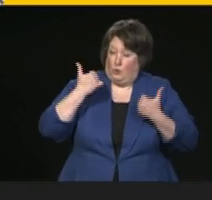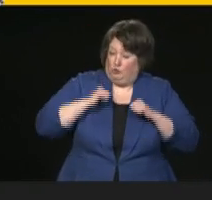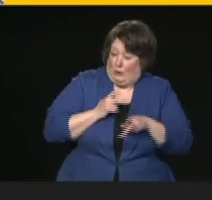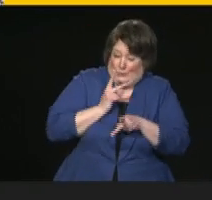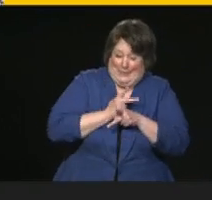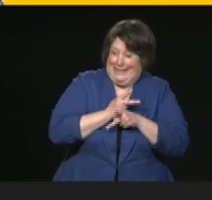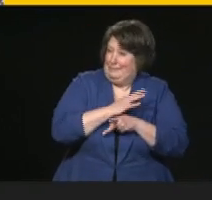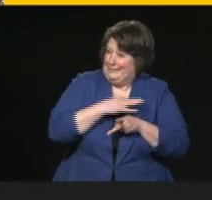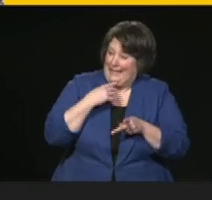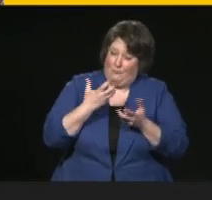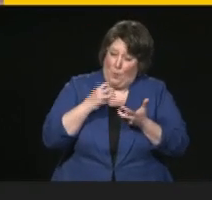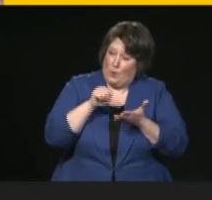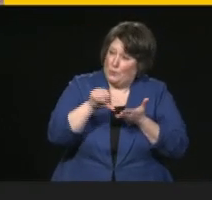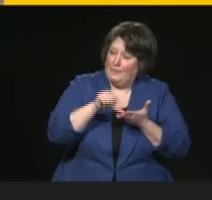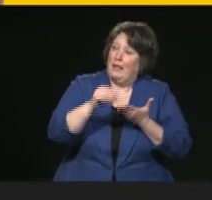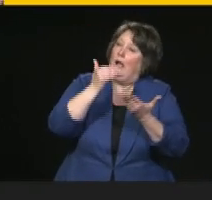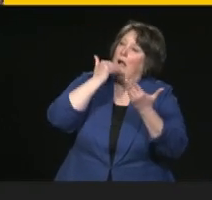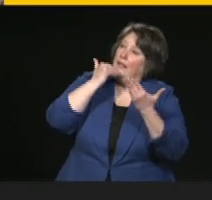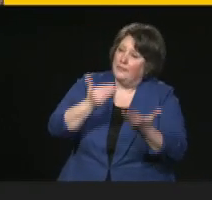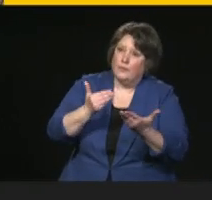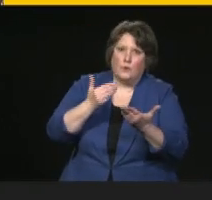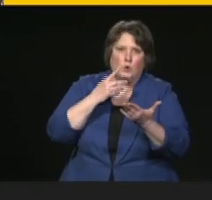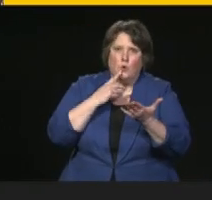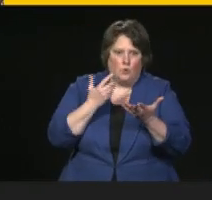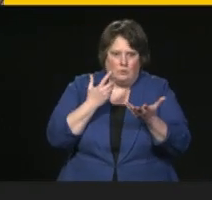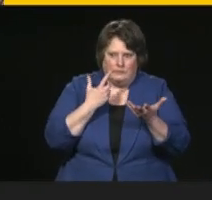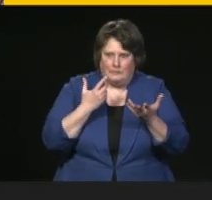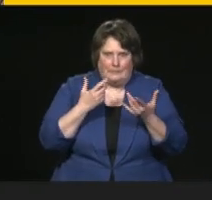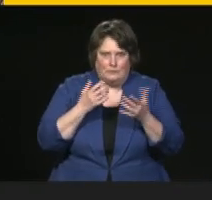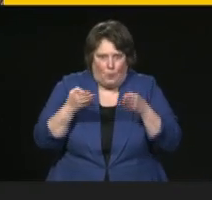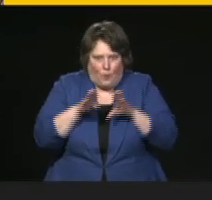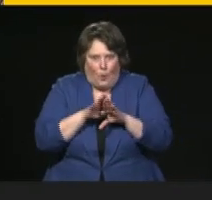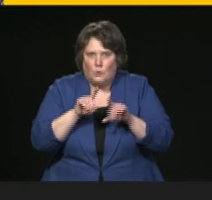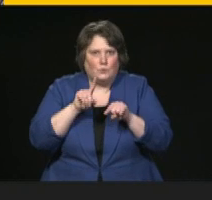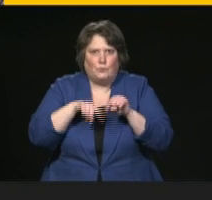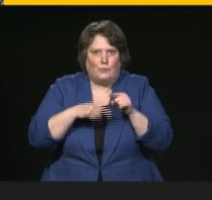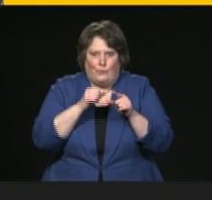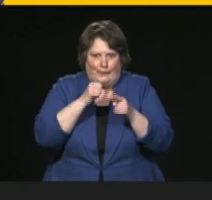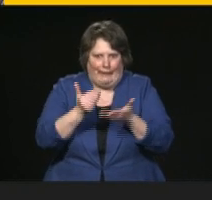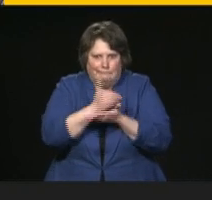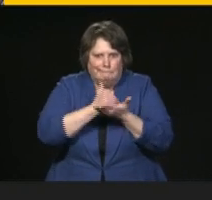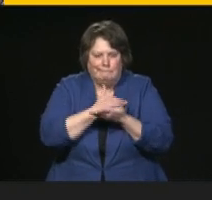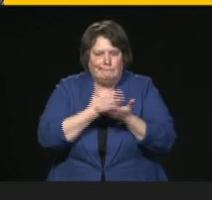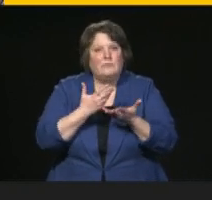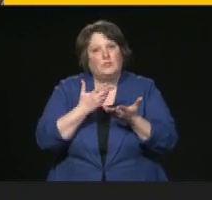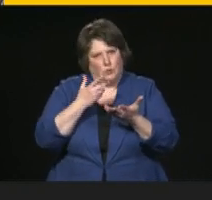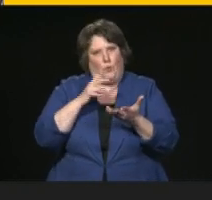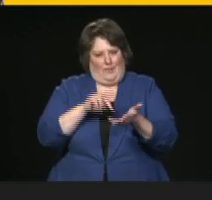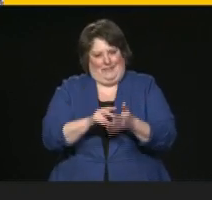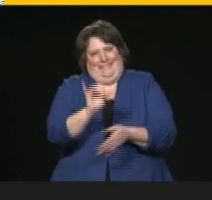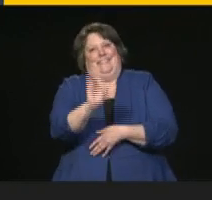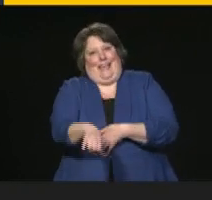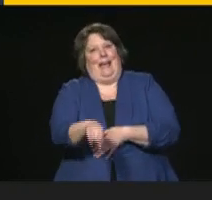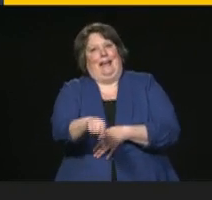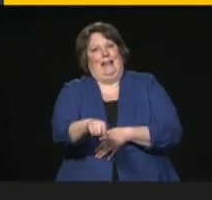same revenue as we had before. So this is intended for those businesses, and it won't be every business, so they can do that.